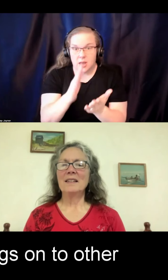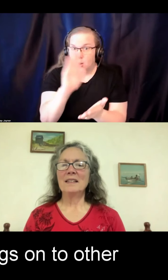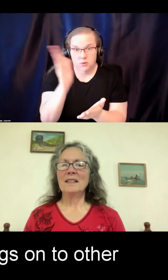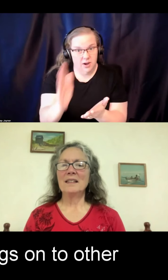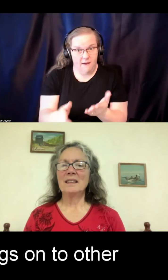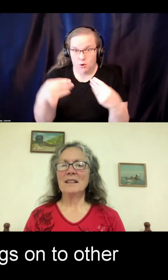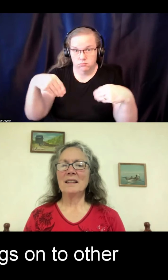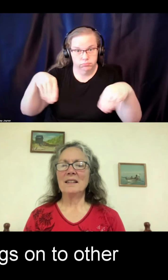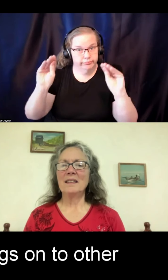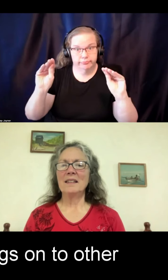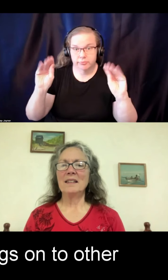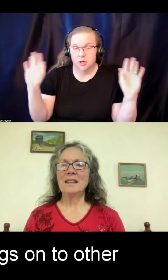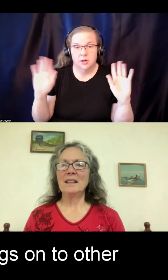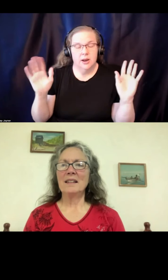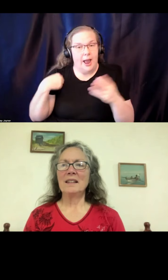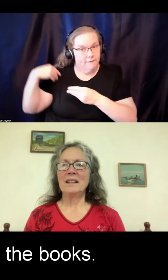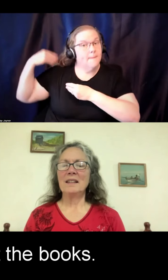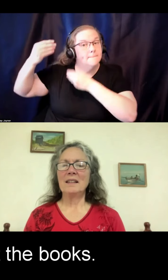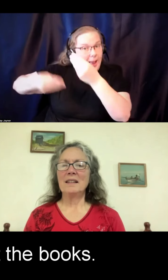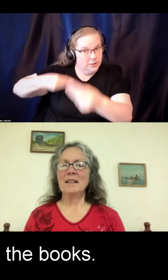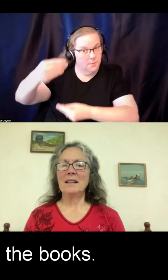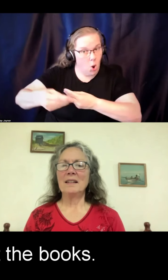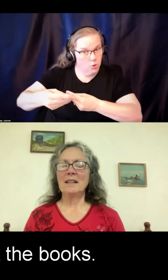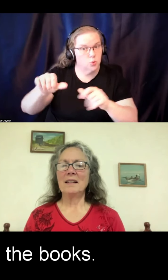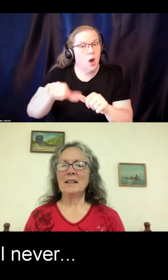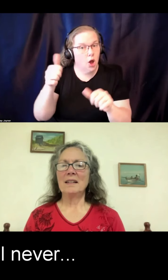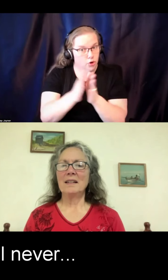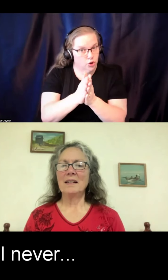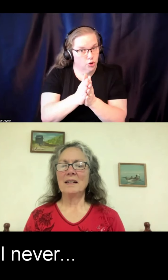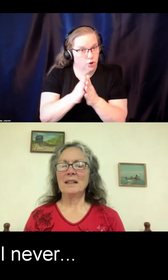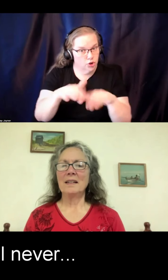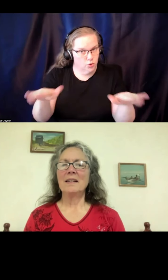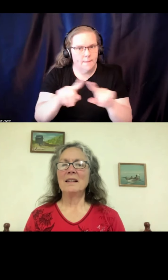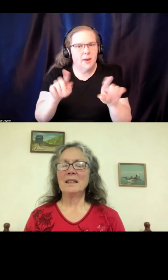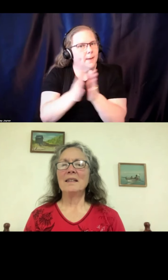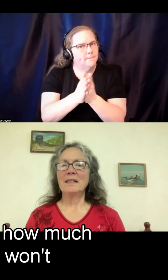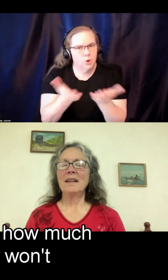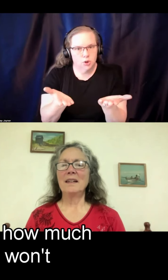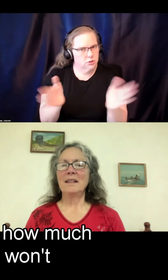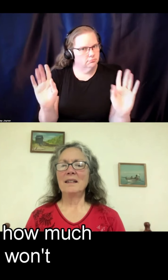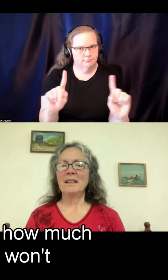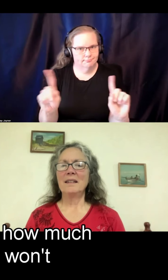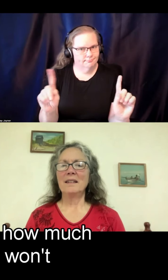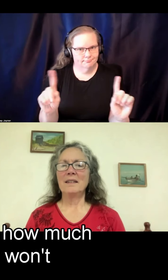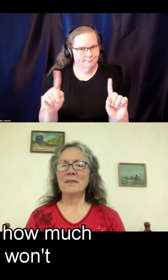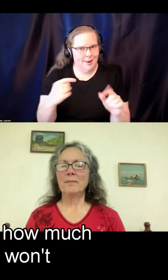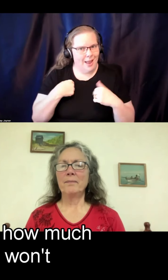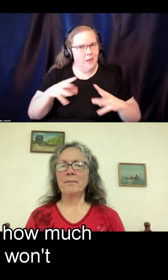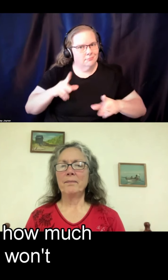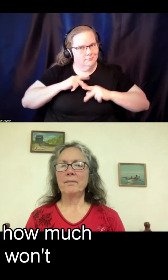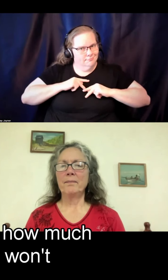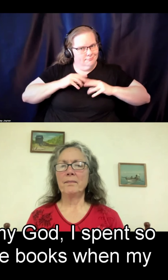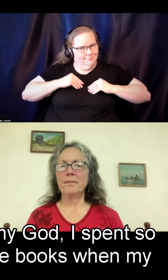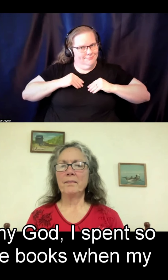I do not, I have passed things on to other children, but not the books. The books will never, and who knows how